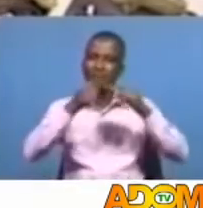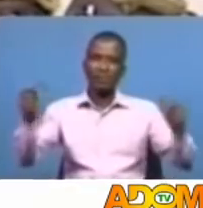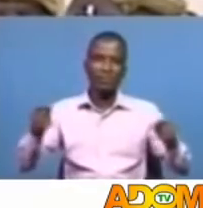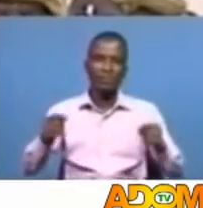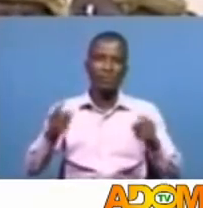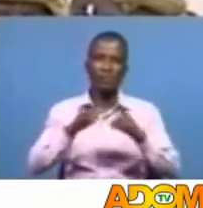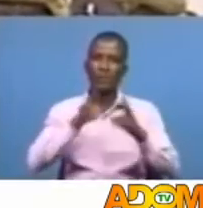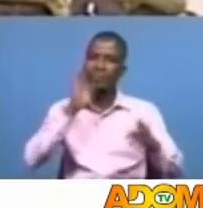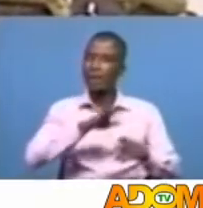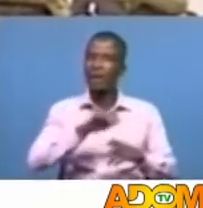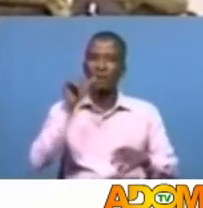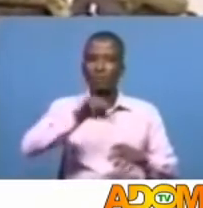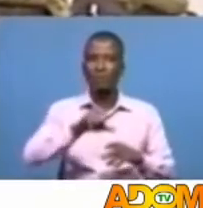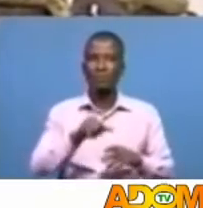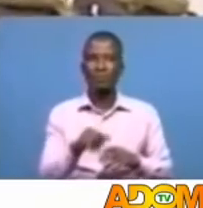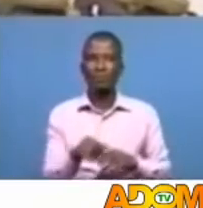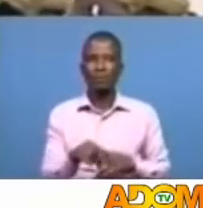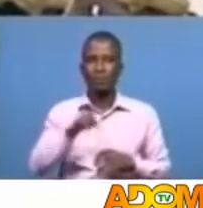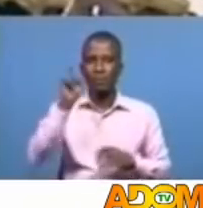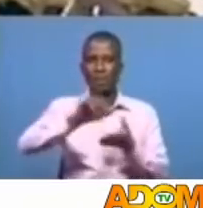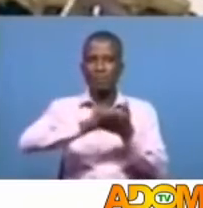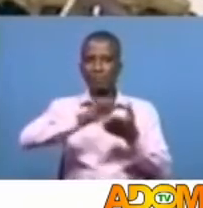limine.